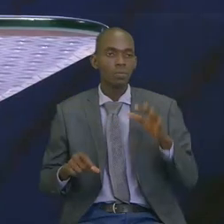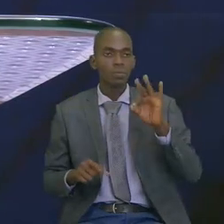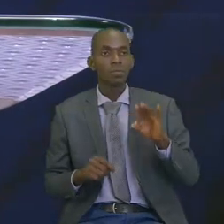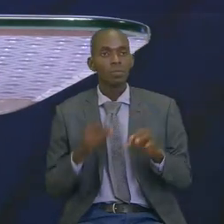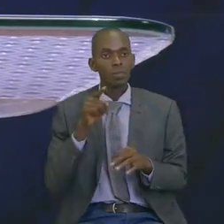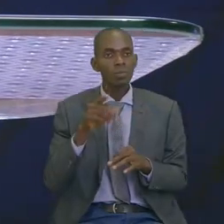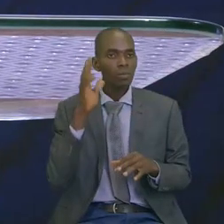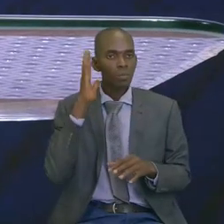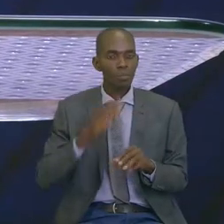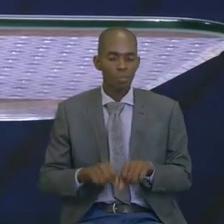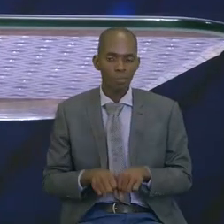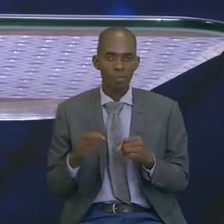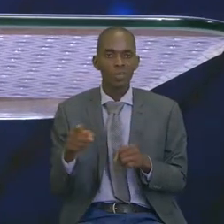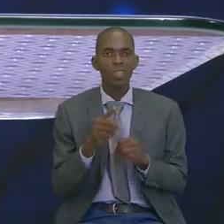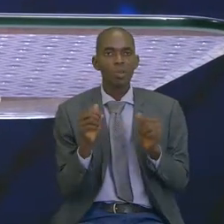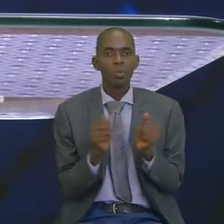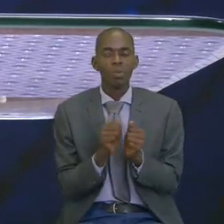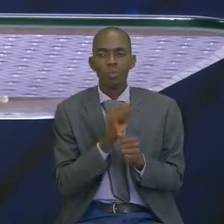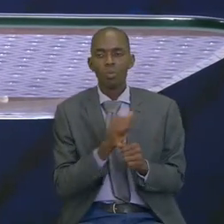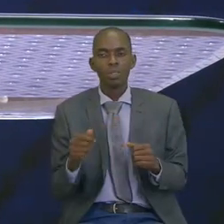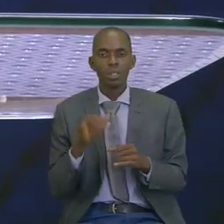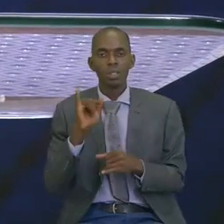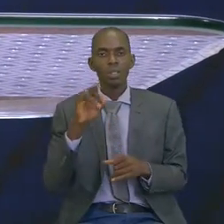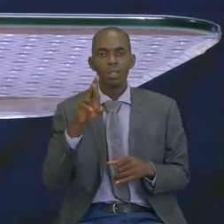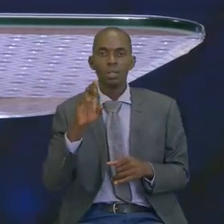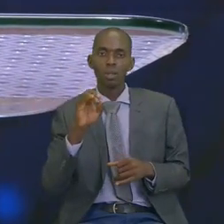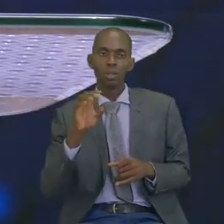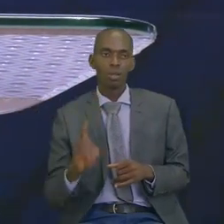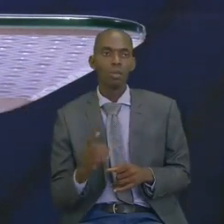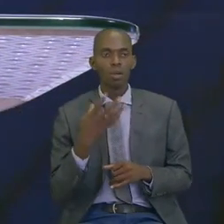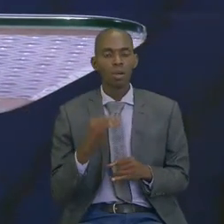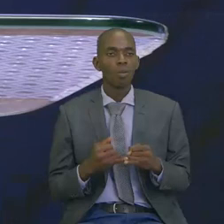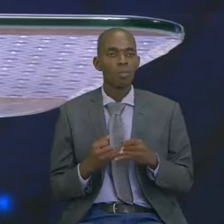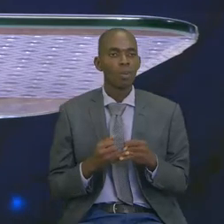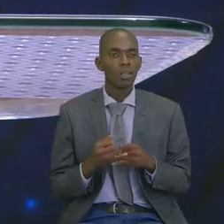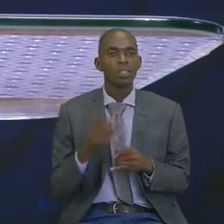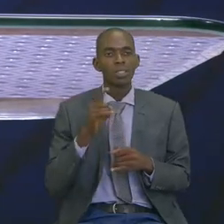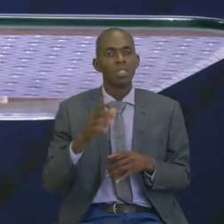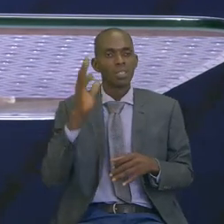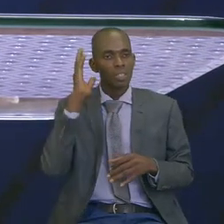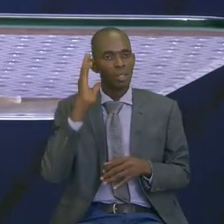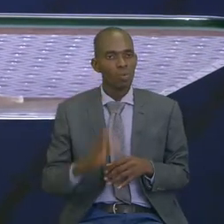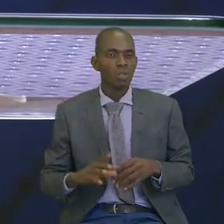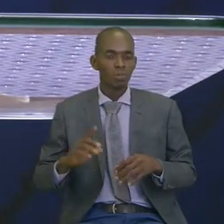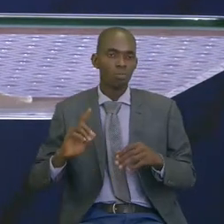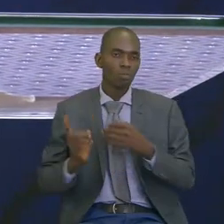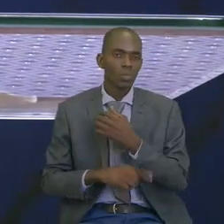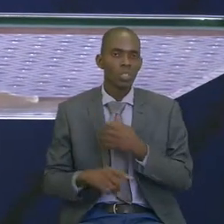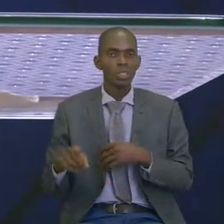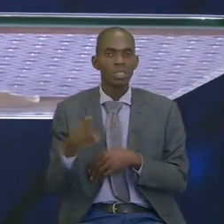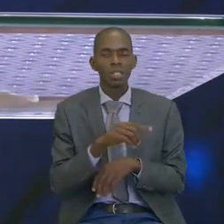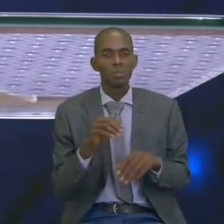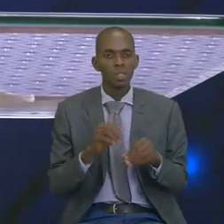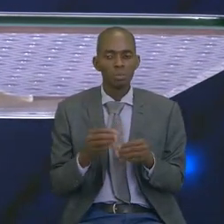it says, thou shalt break them with a rod of iron. Thou shalt dash them in